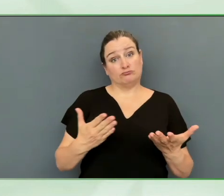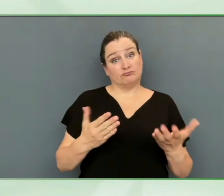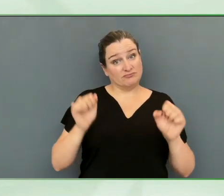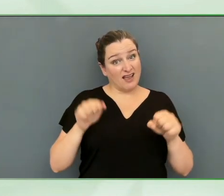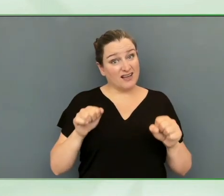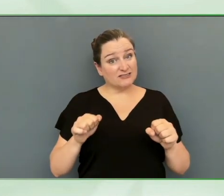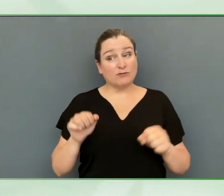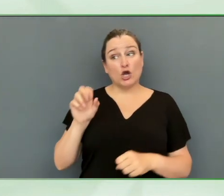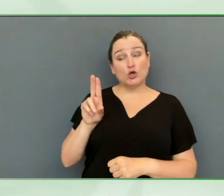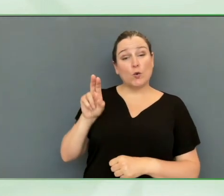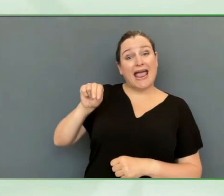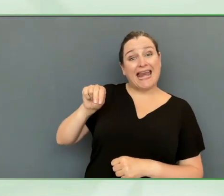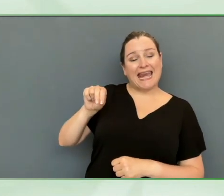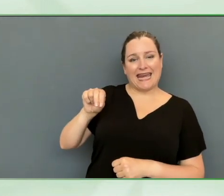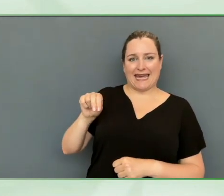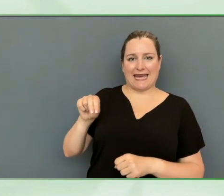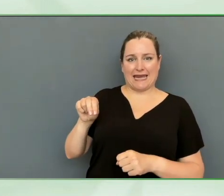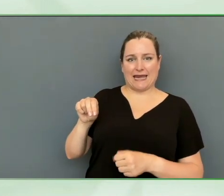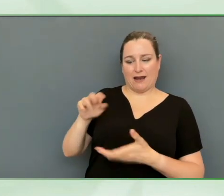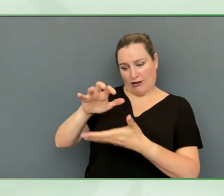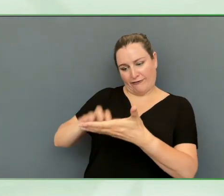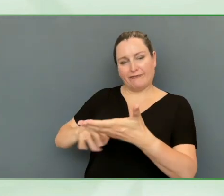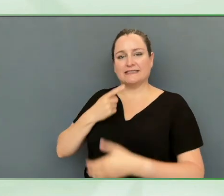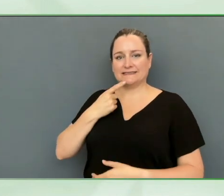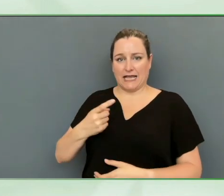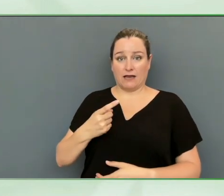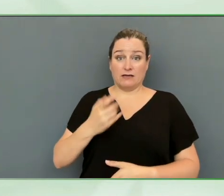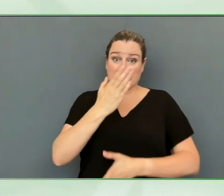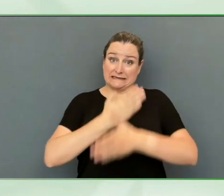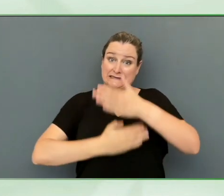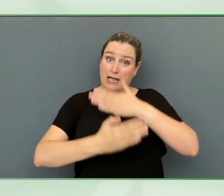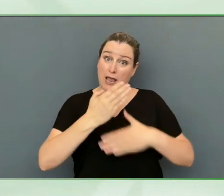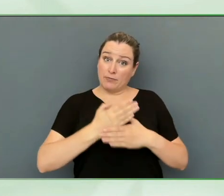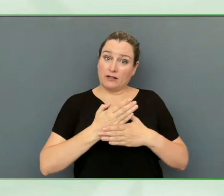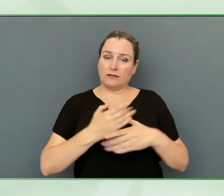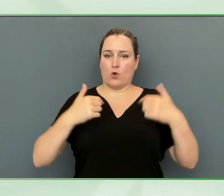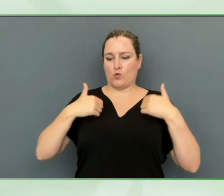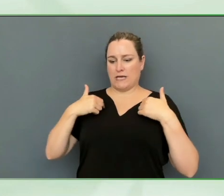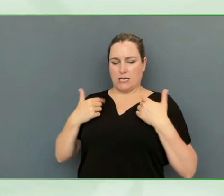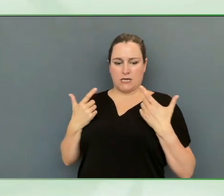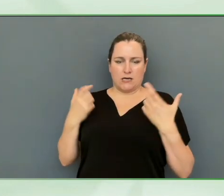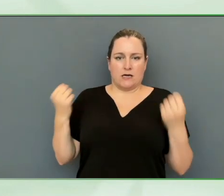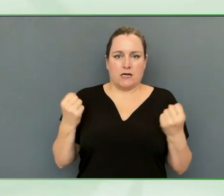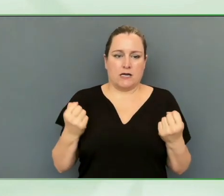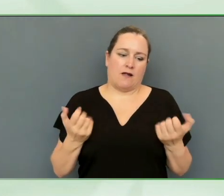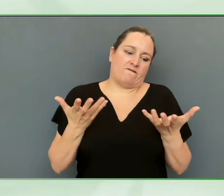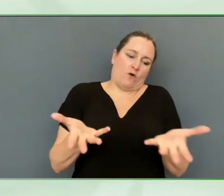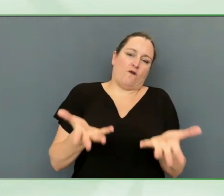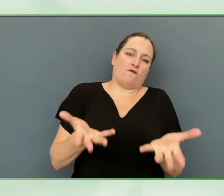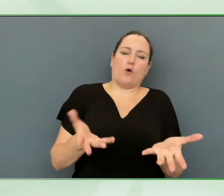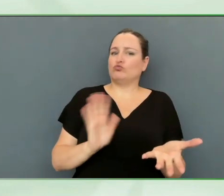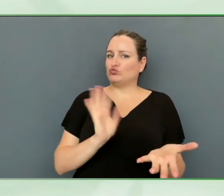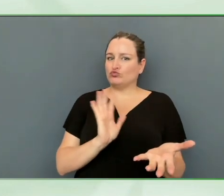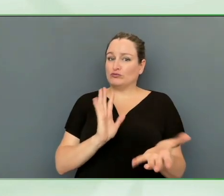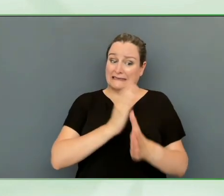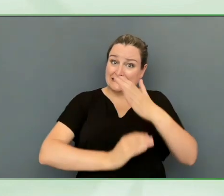disabilities, nothing about us without us. What we experienced up until we united ourselves in this network was that a